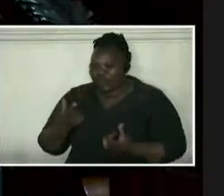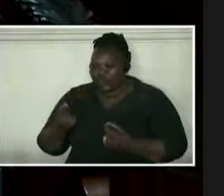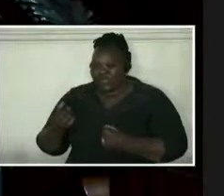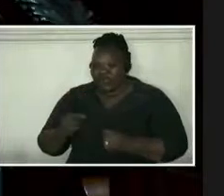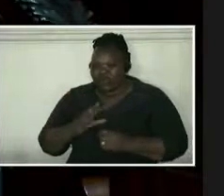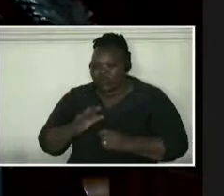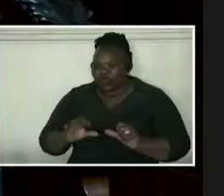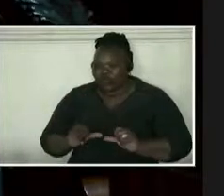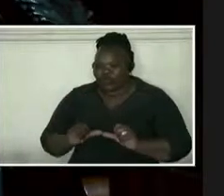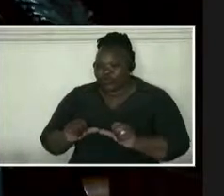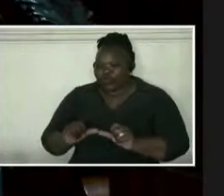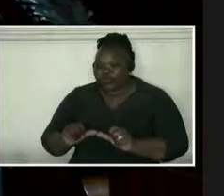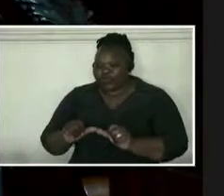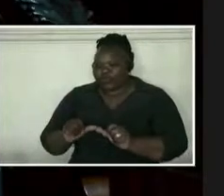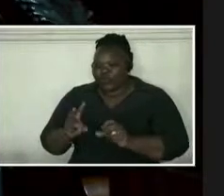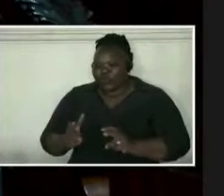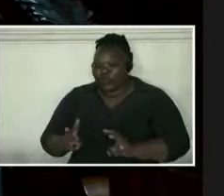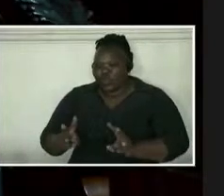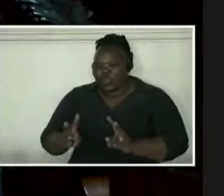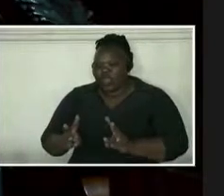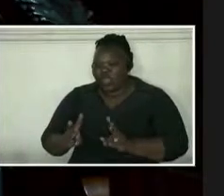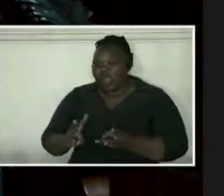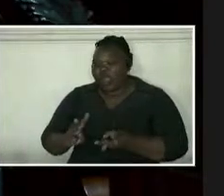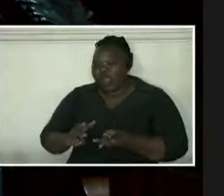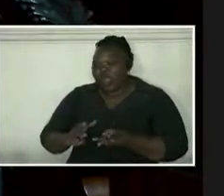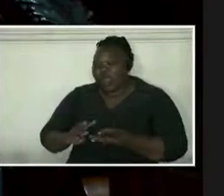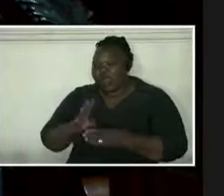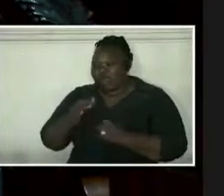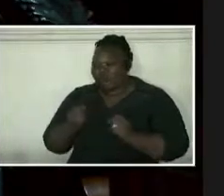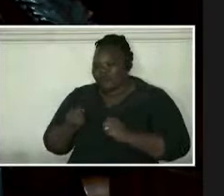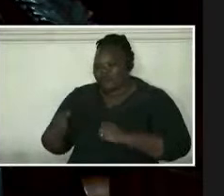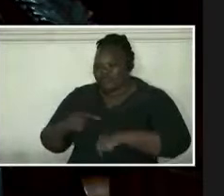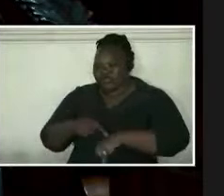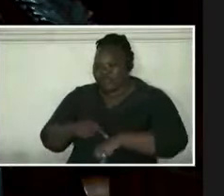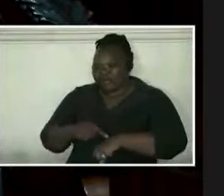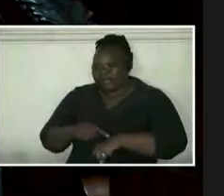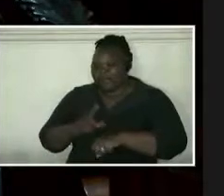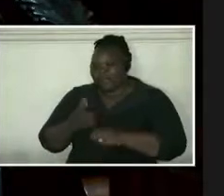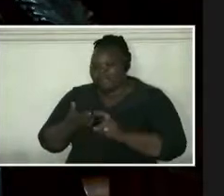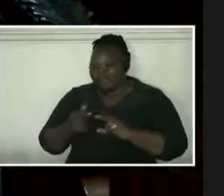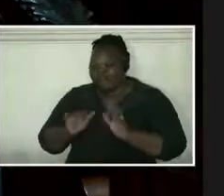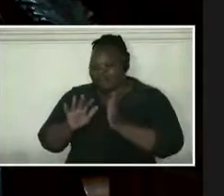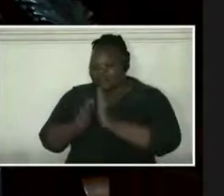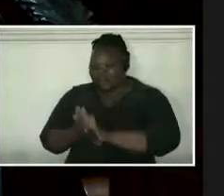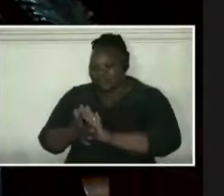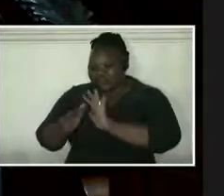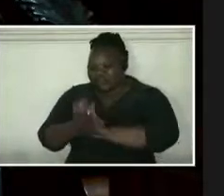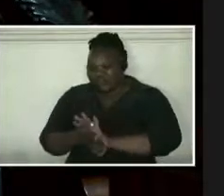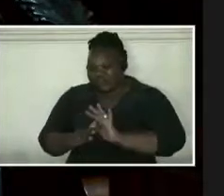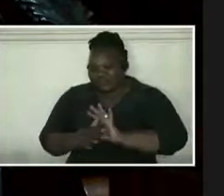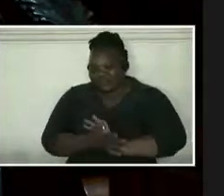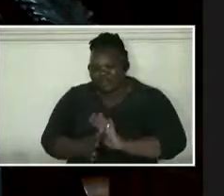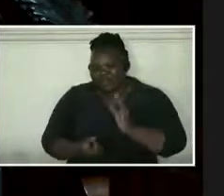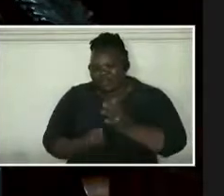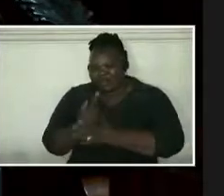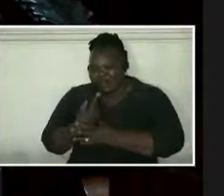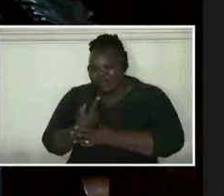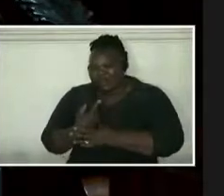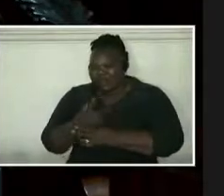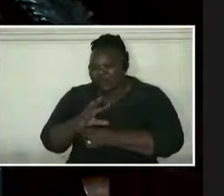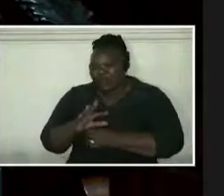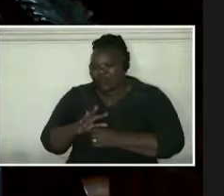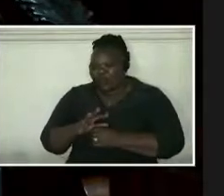ourselves having to continue to navigate our way out of increasingly tough times latching from one disaster to another just as we thought we were